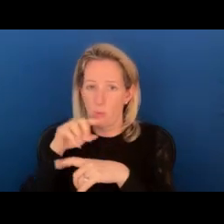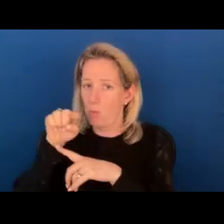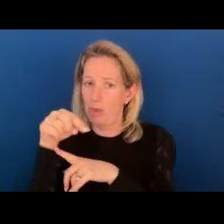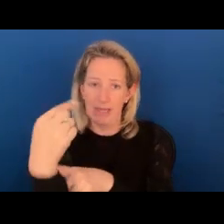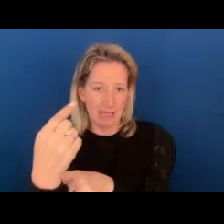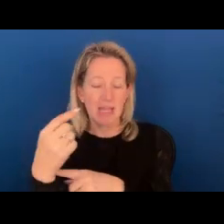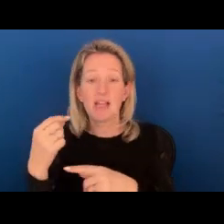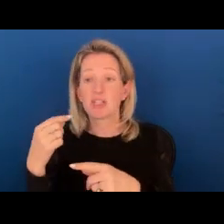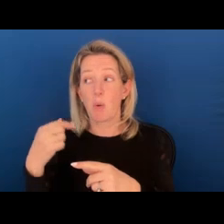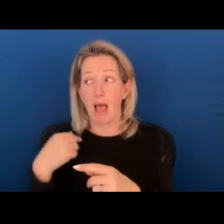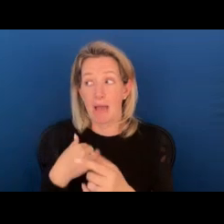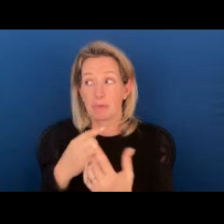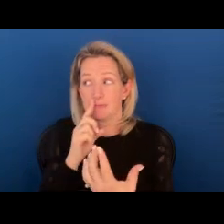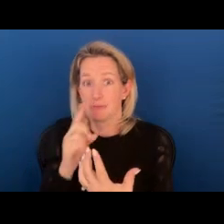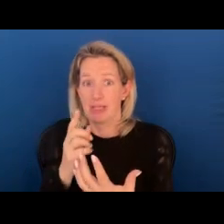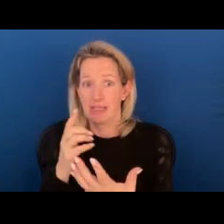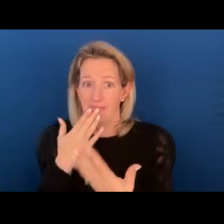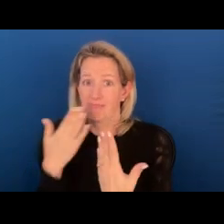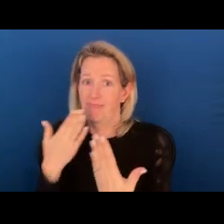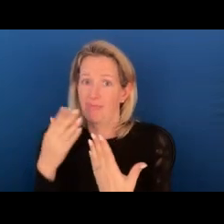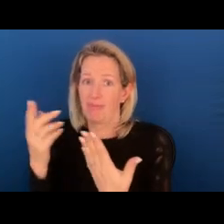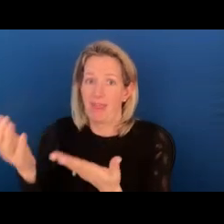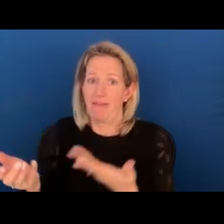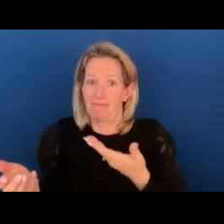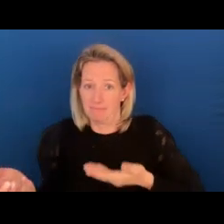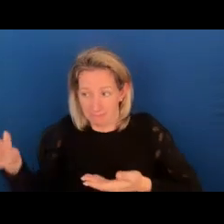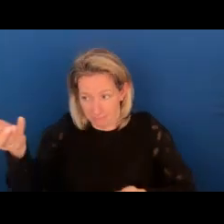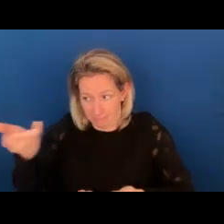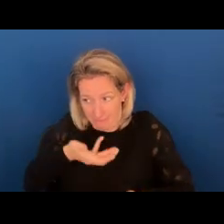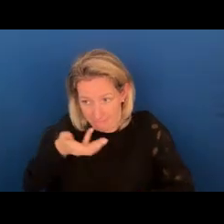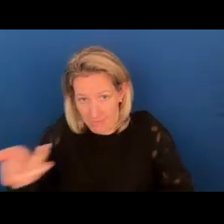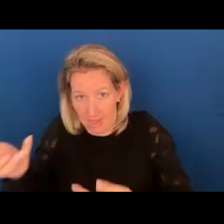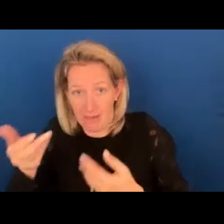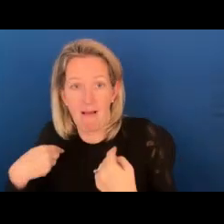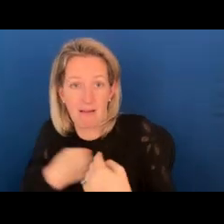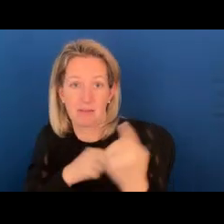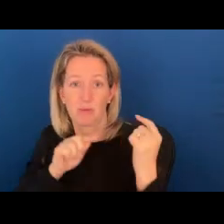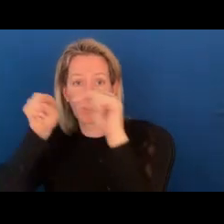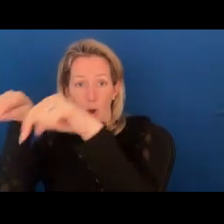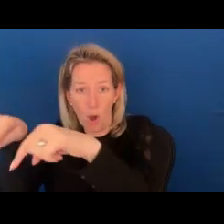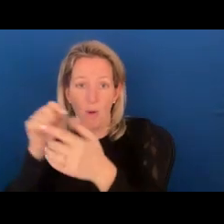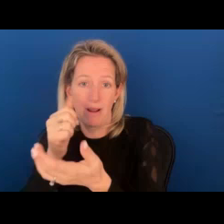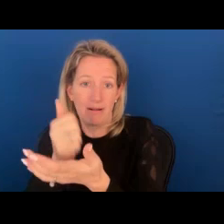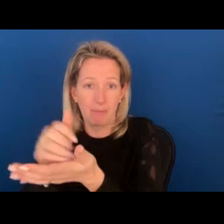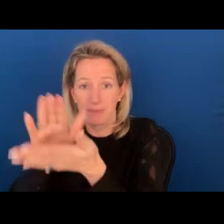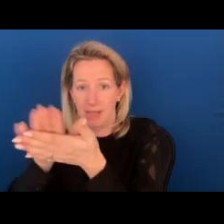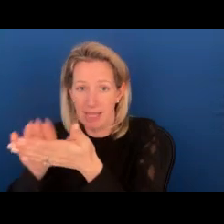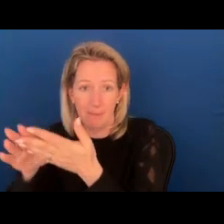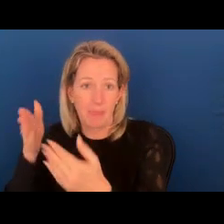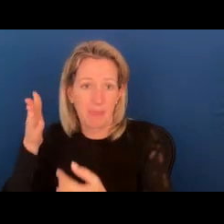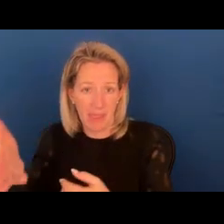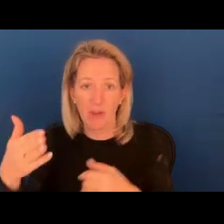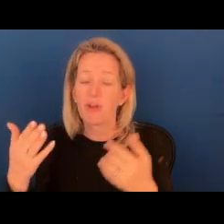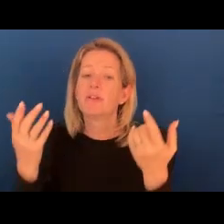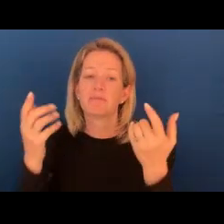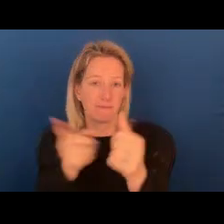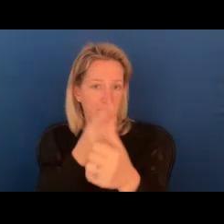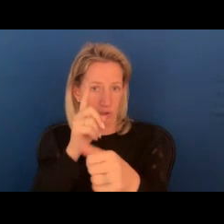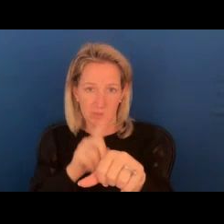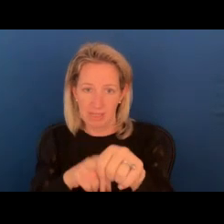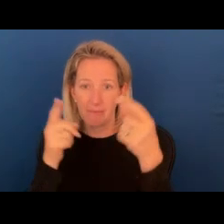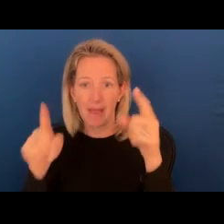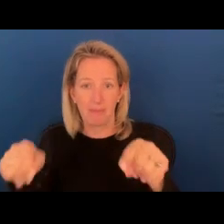their remote beaches. So we did have our first cleanup this fall. Next, please. So here's some of the folks,